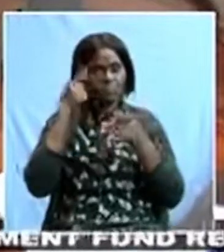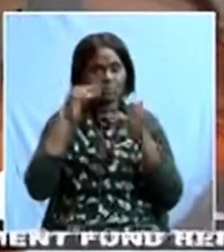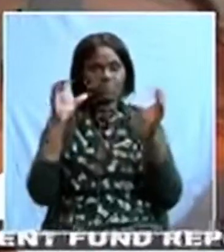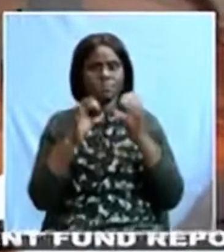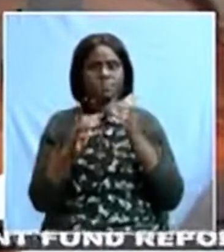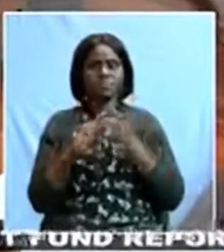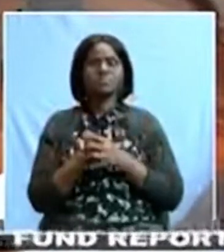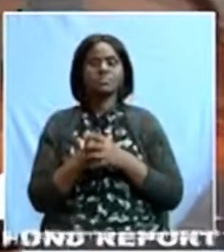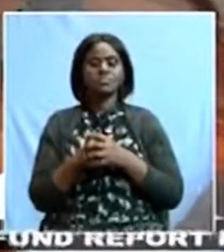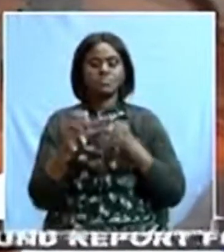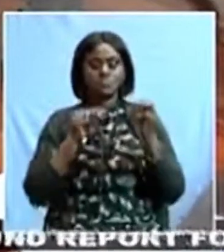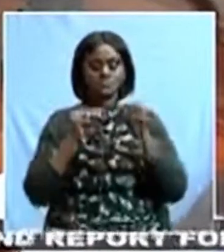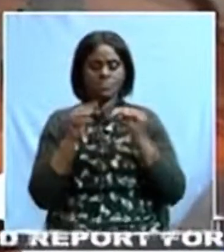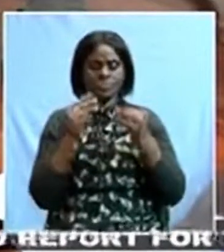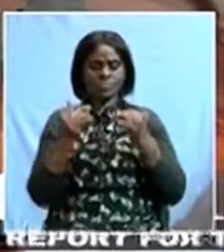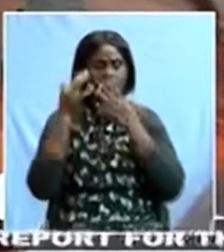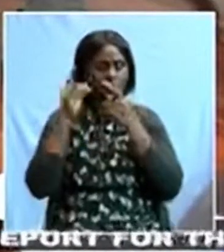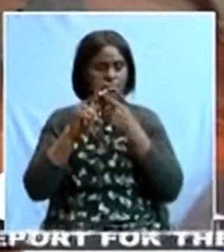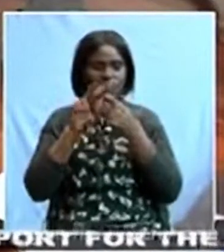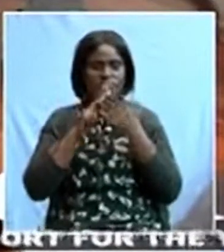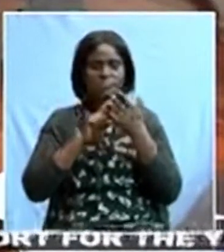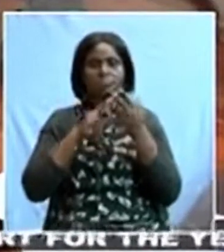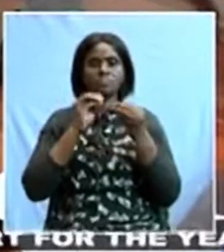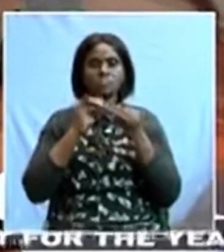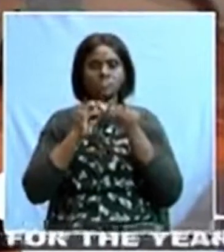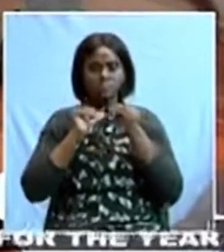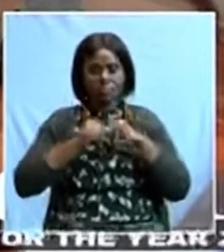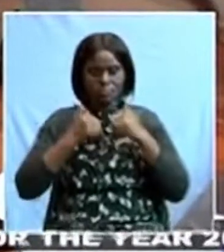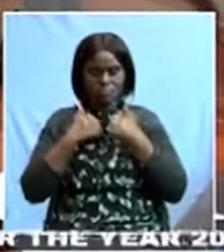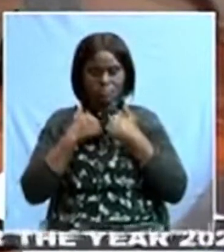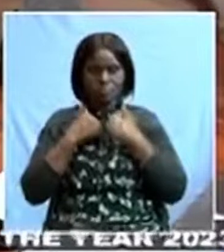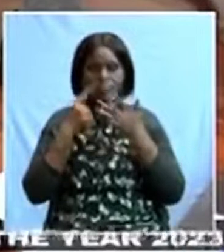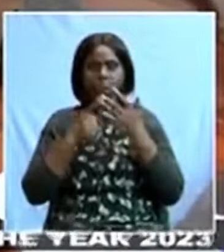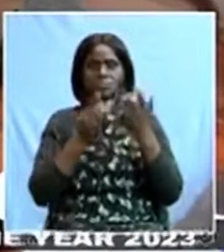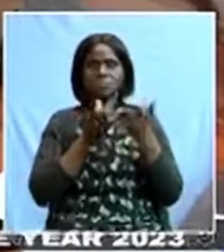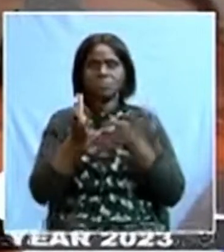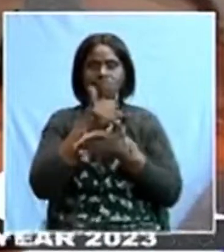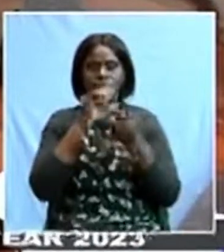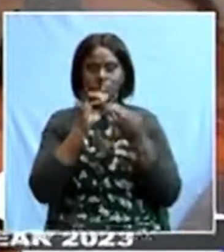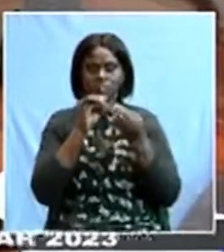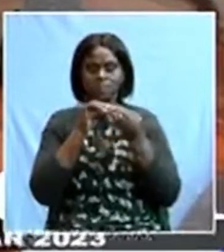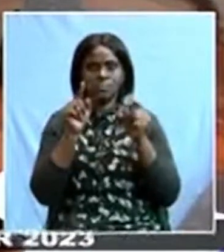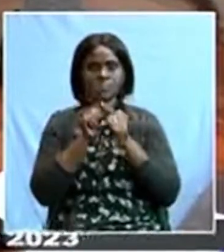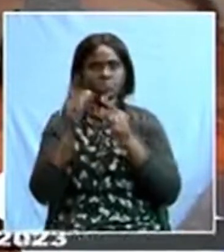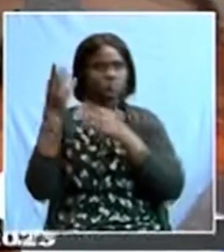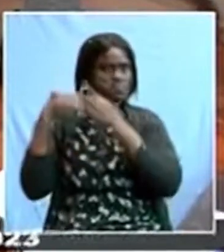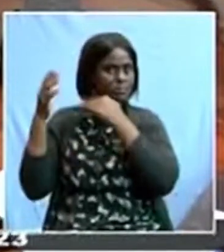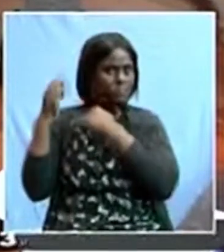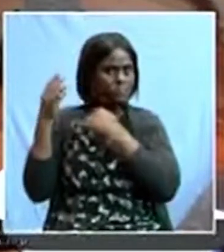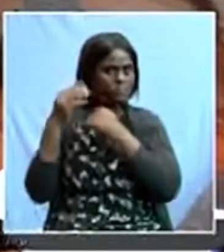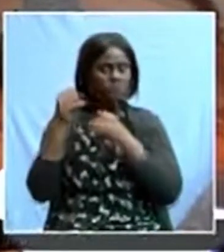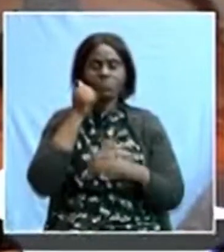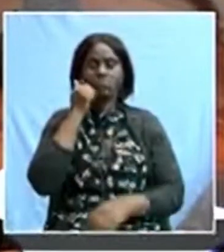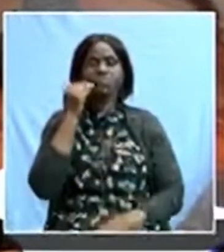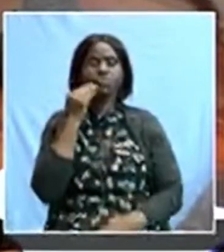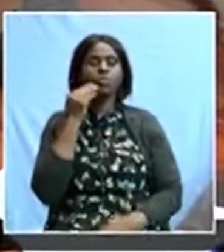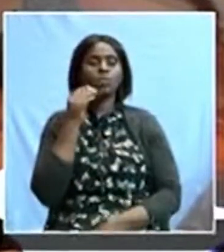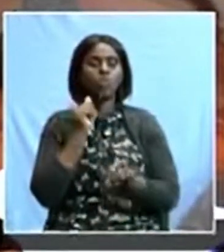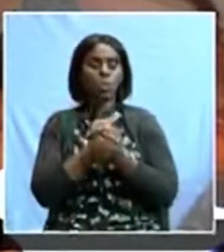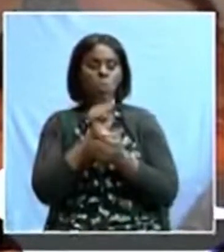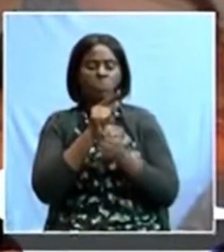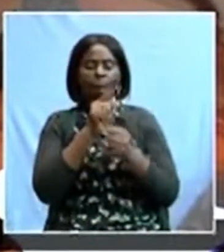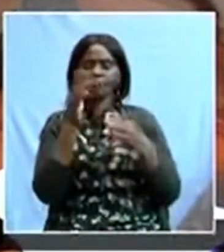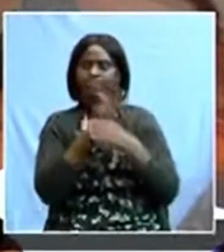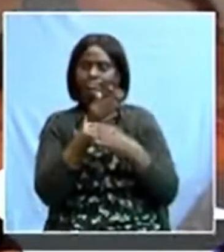council. Management wishes to report that we have since collected the outstanding residential and